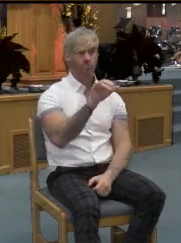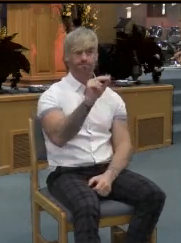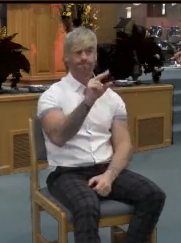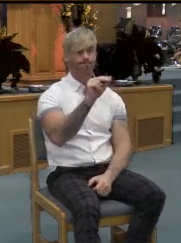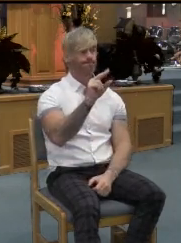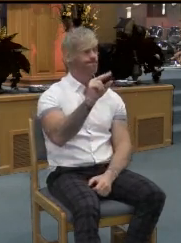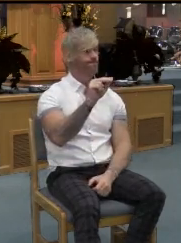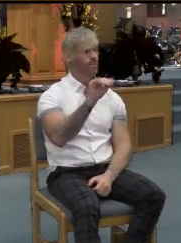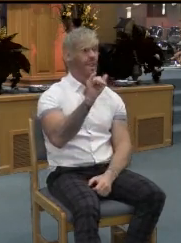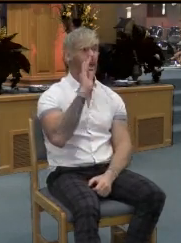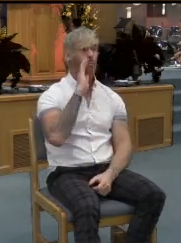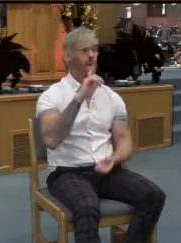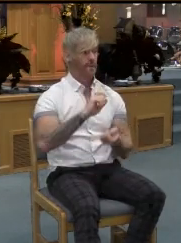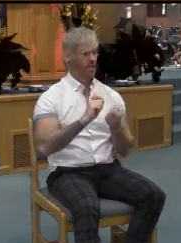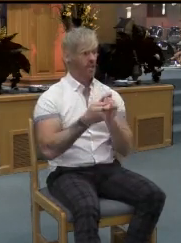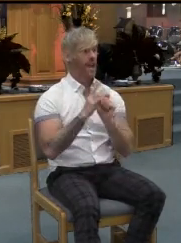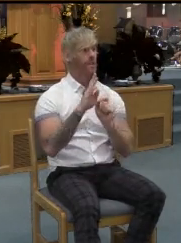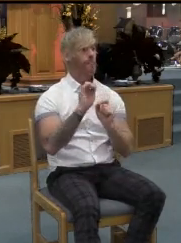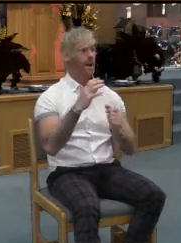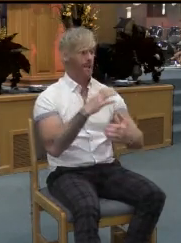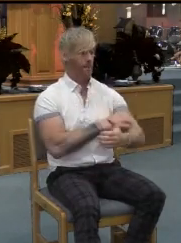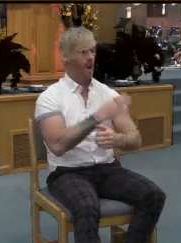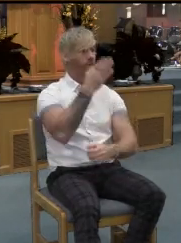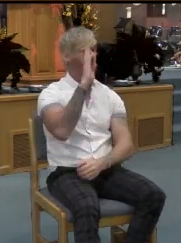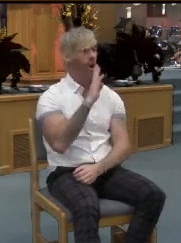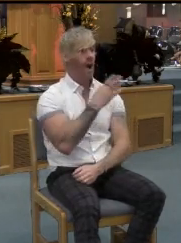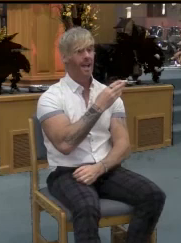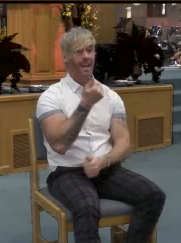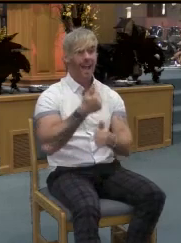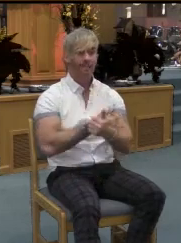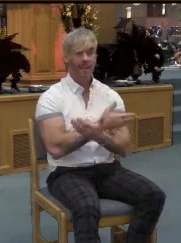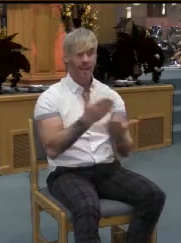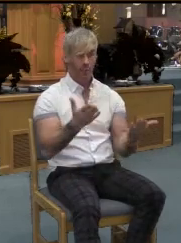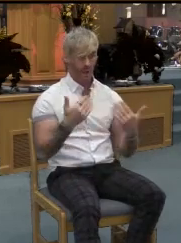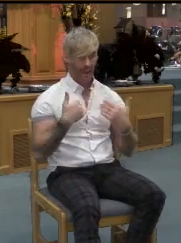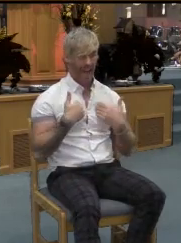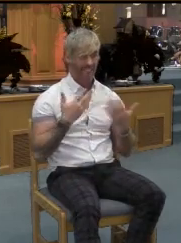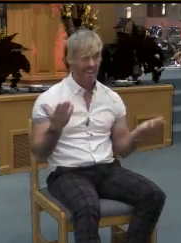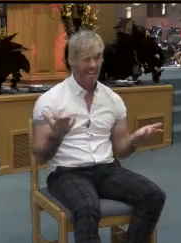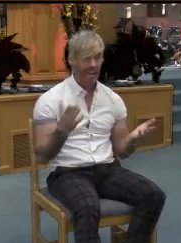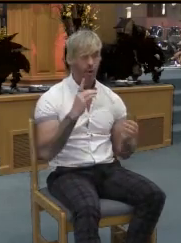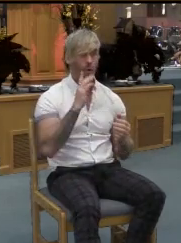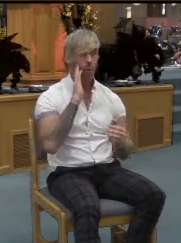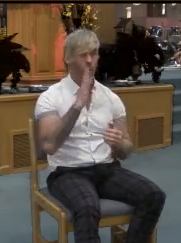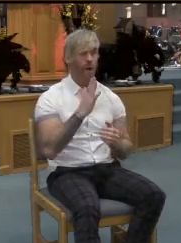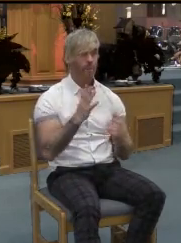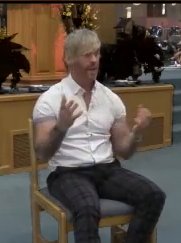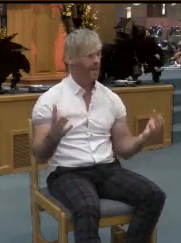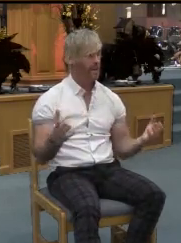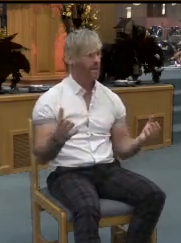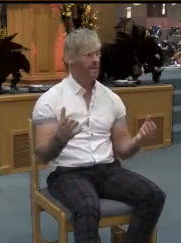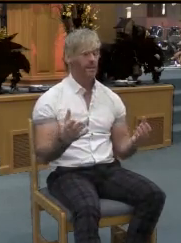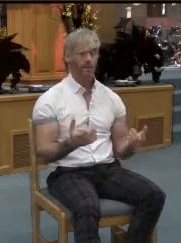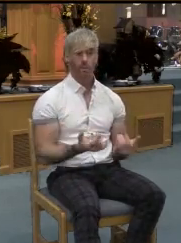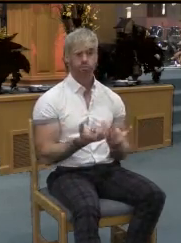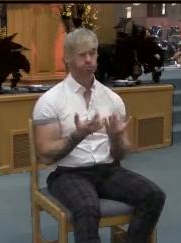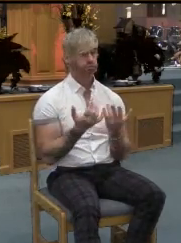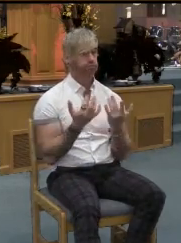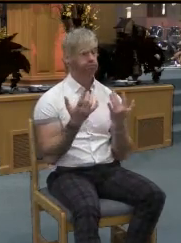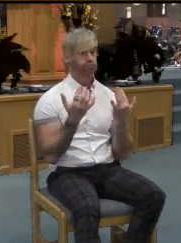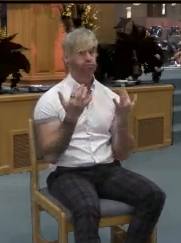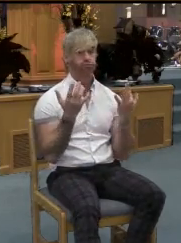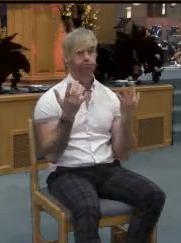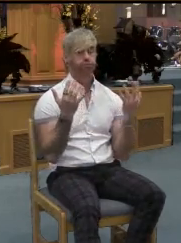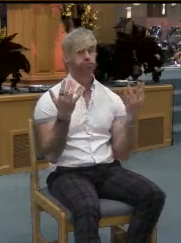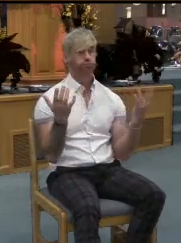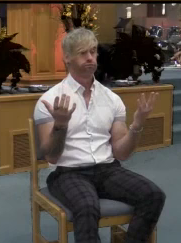world is going to be changed by the power of God. And everything that we have here is going to be consumed, as Peter says,